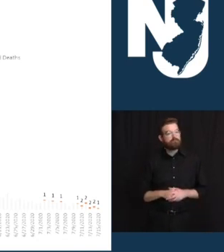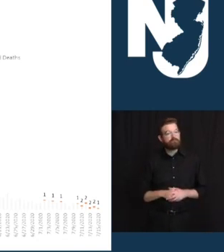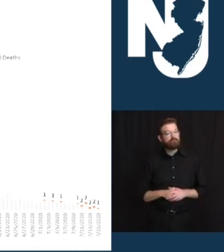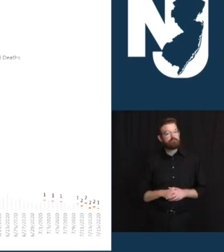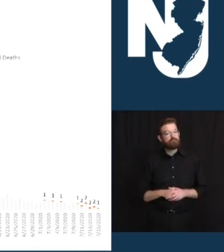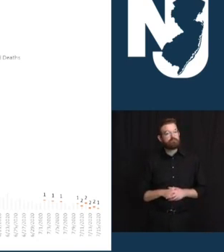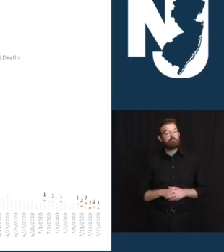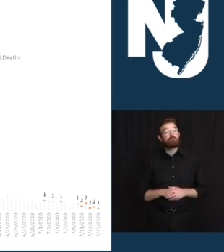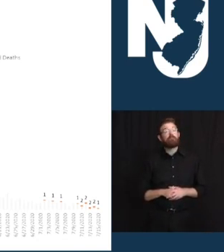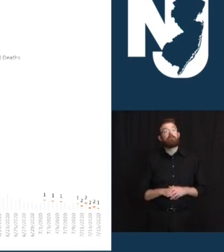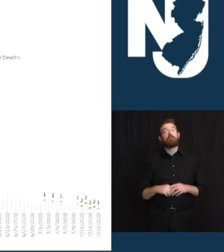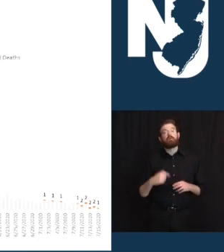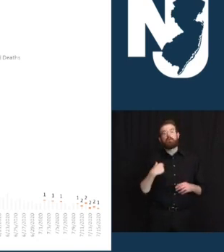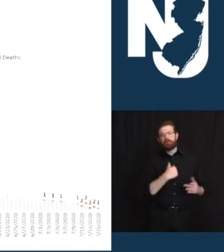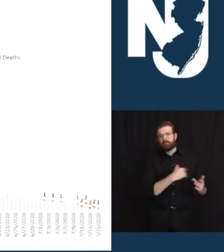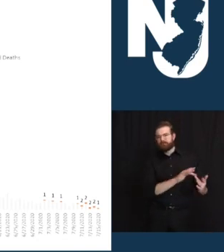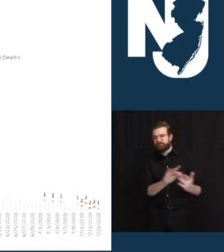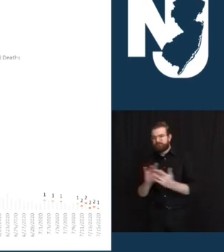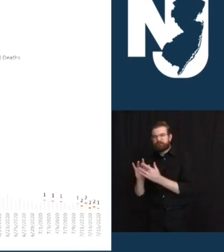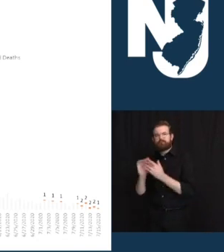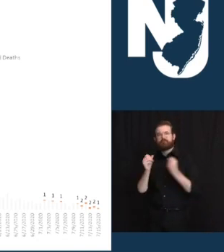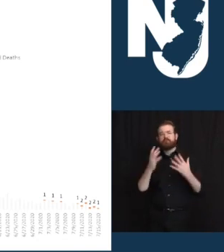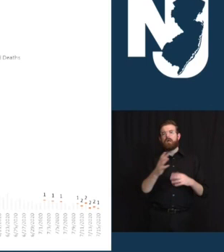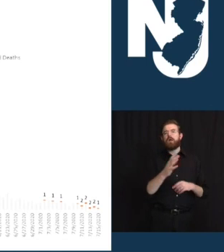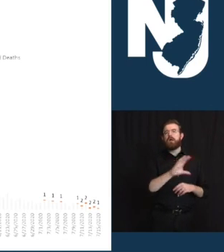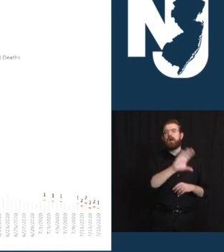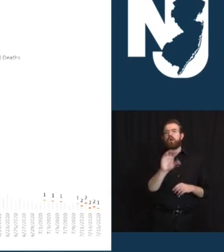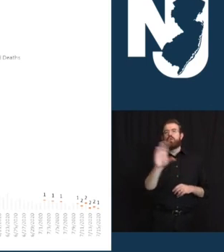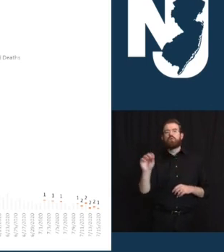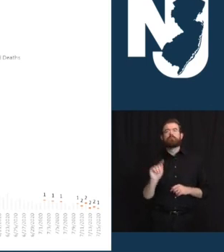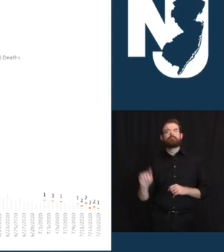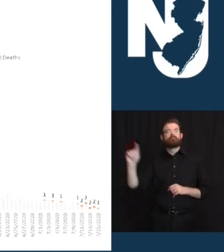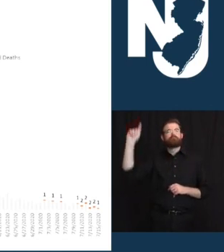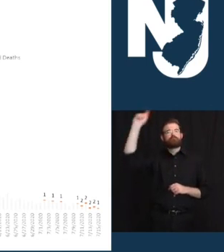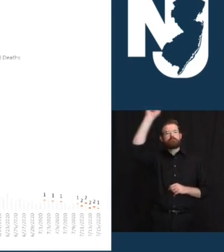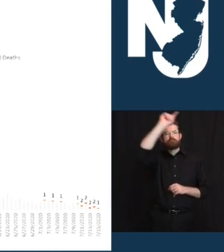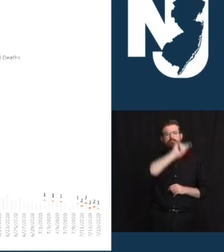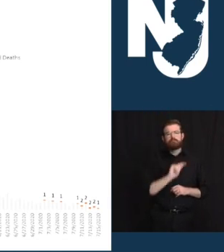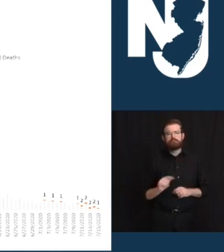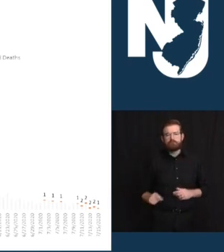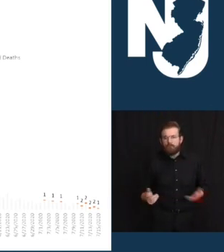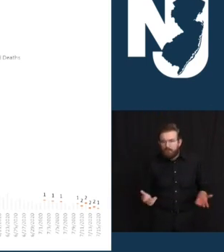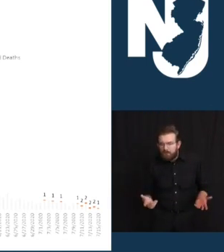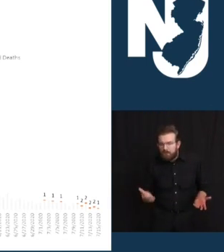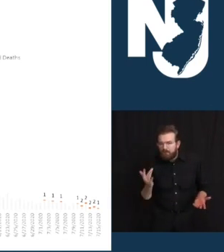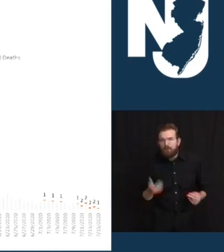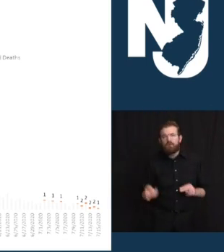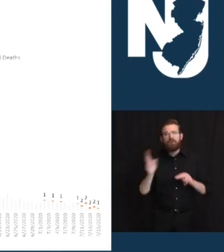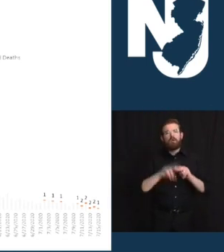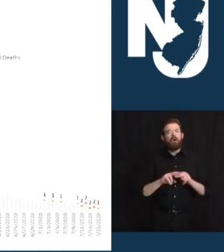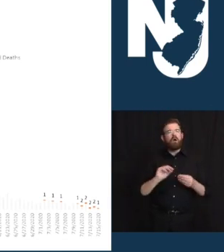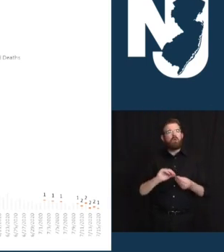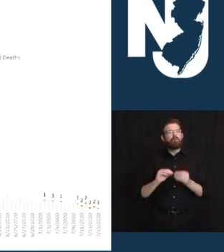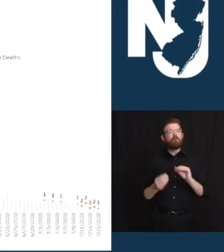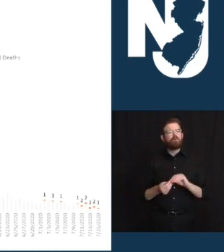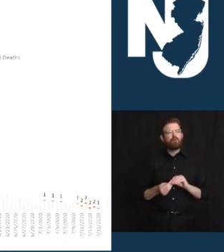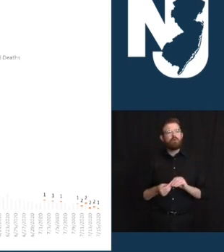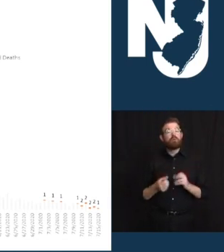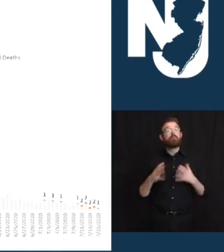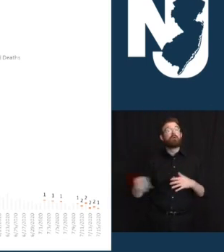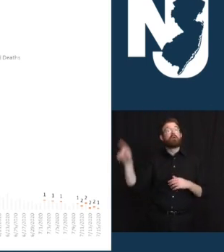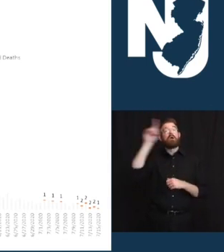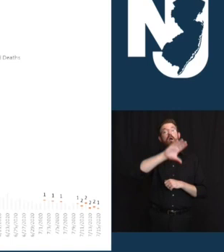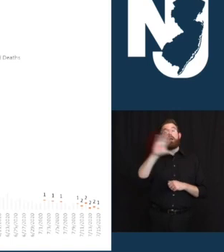counties to ascertain the reasons for the increases. Several of our counties have reported increases in new